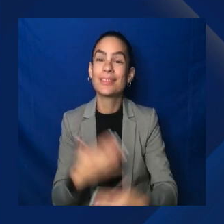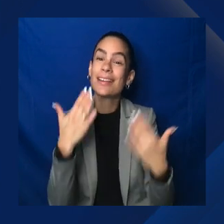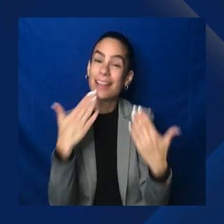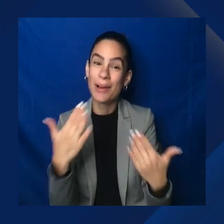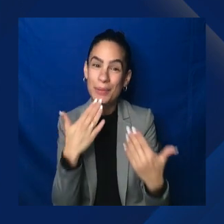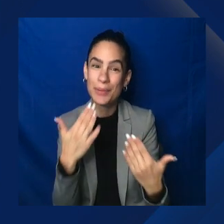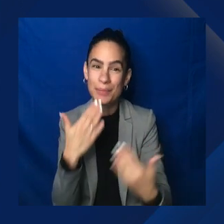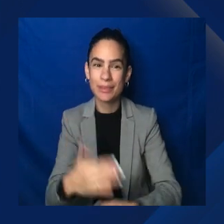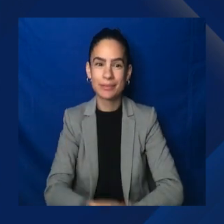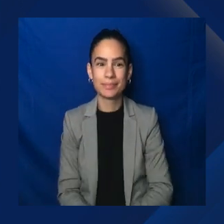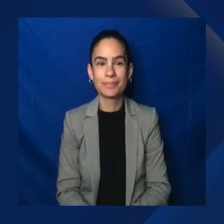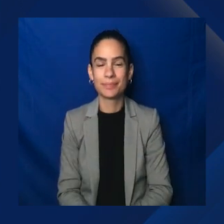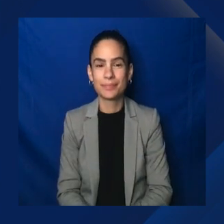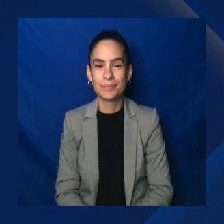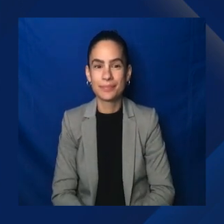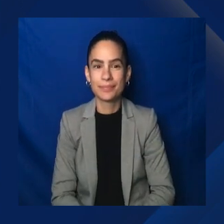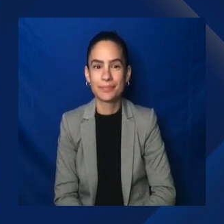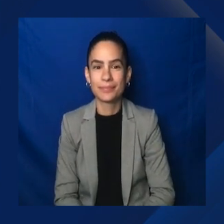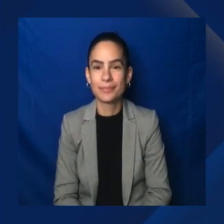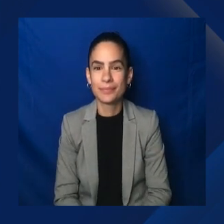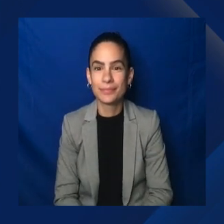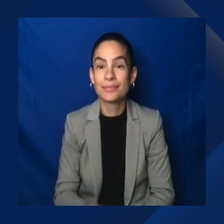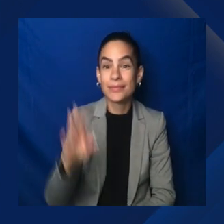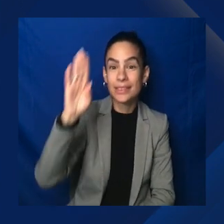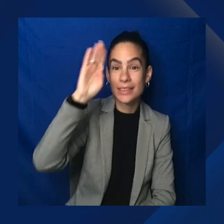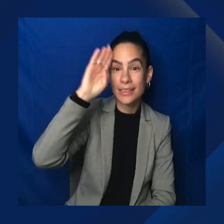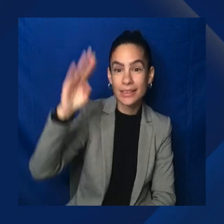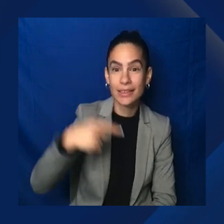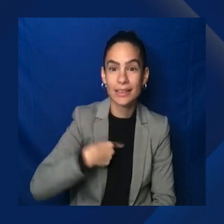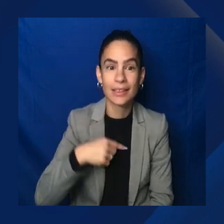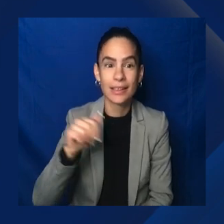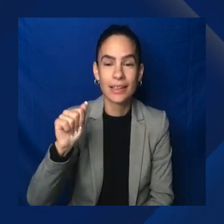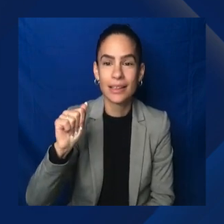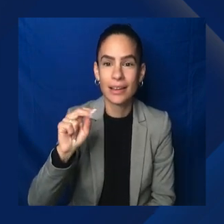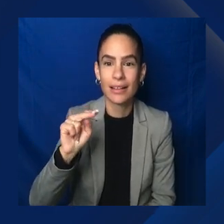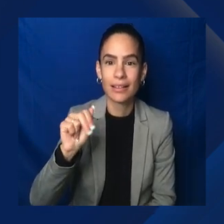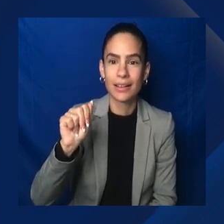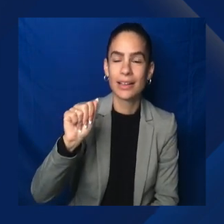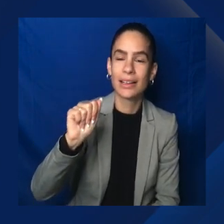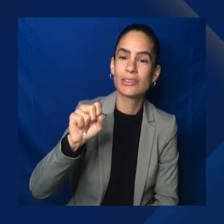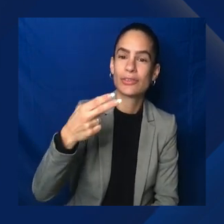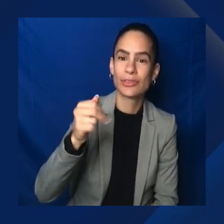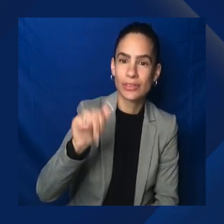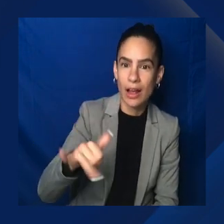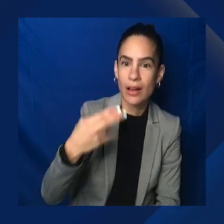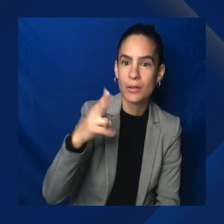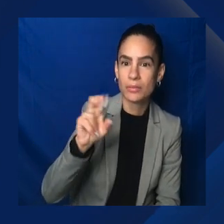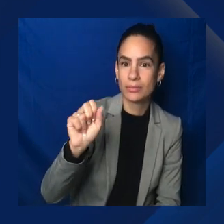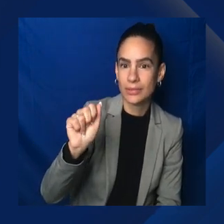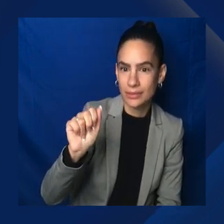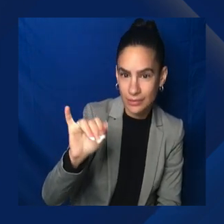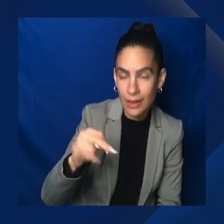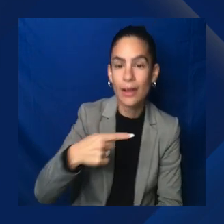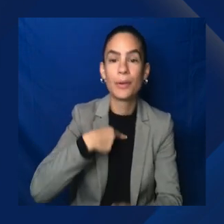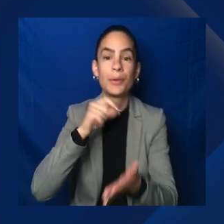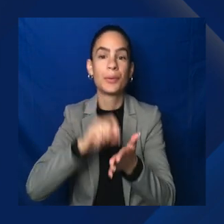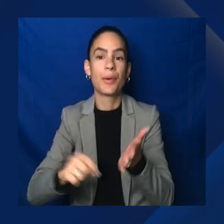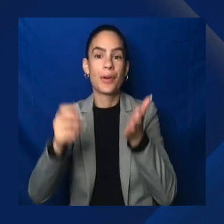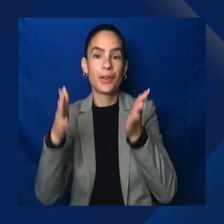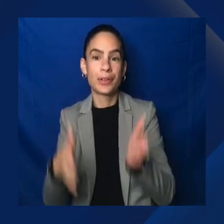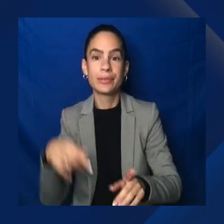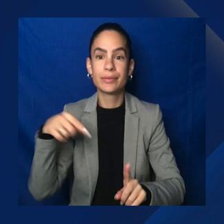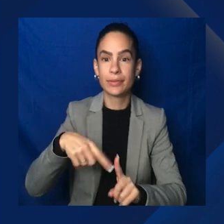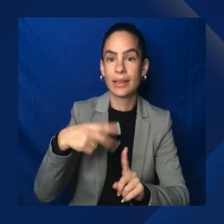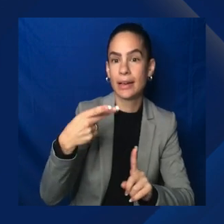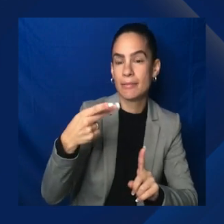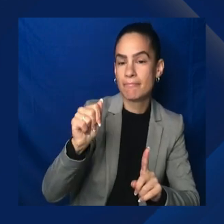Hi, my name is Anisha Hussain, and I'm the author of The Pain Gap: How Sexism and Racism in Healthcare Kill Women.